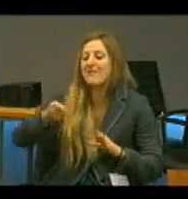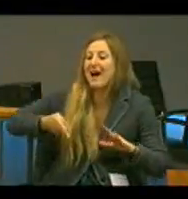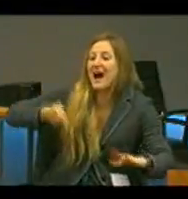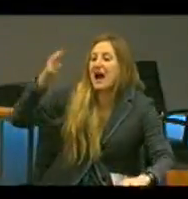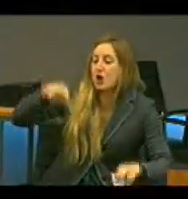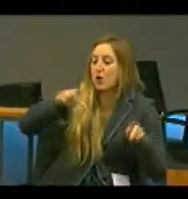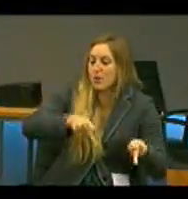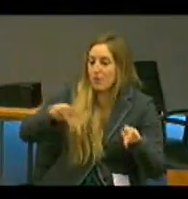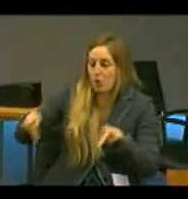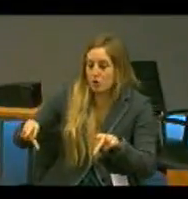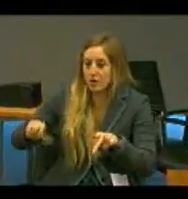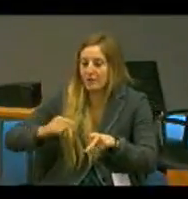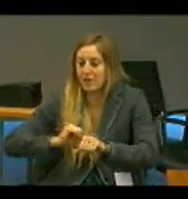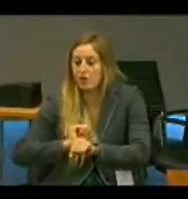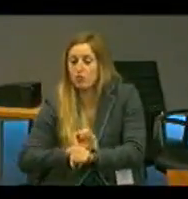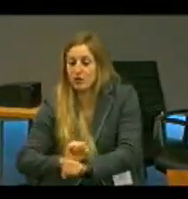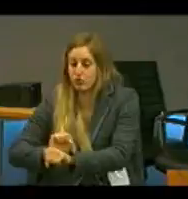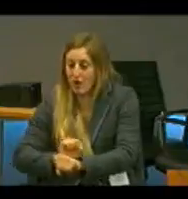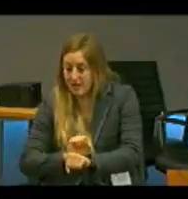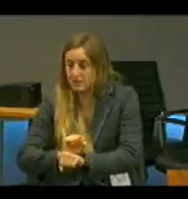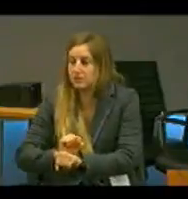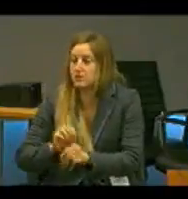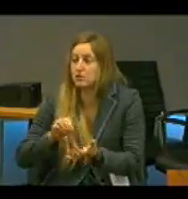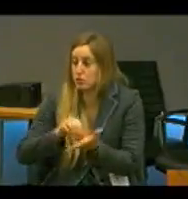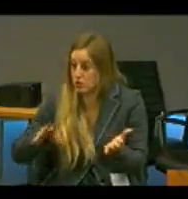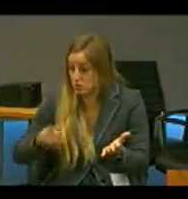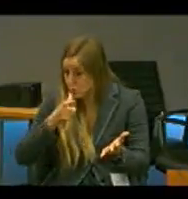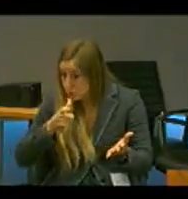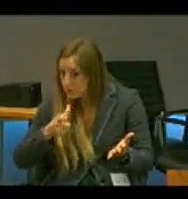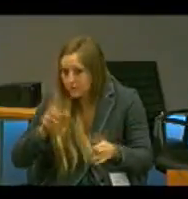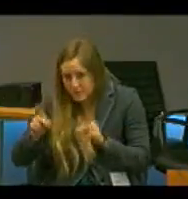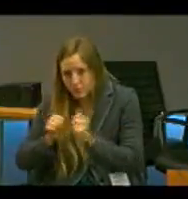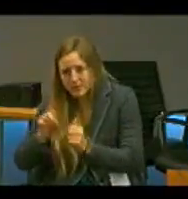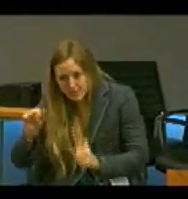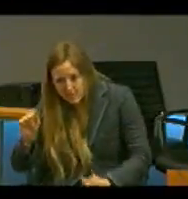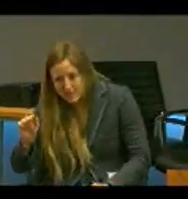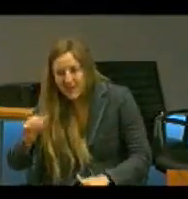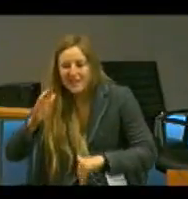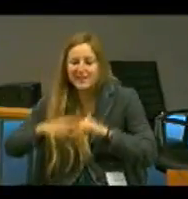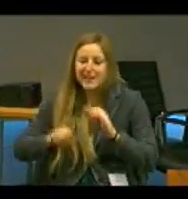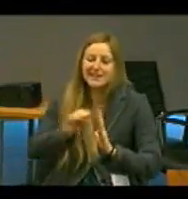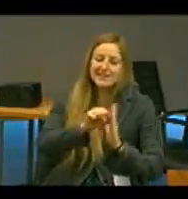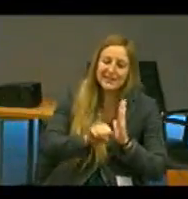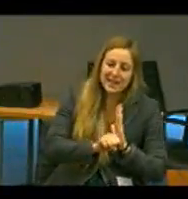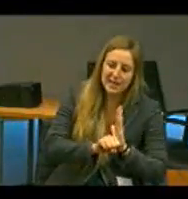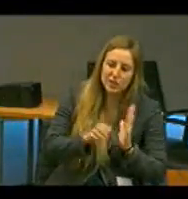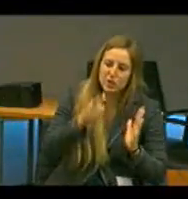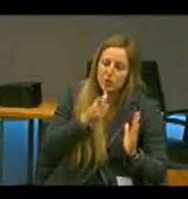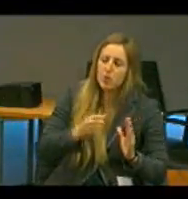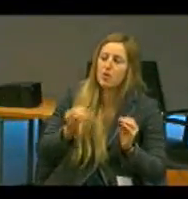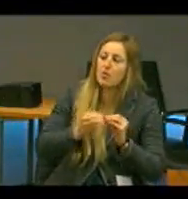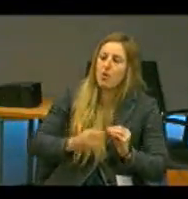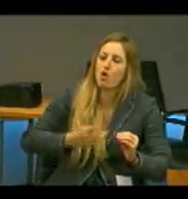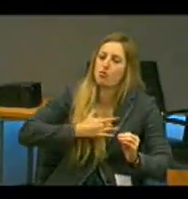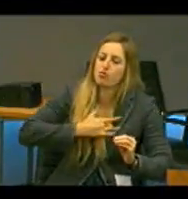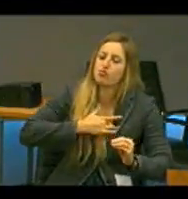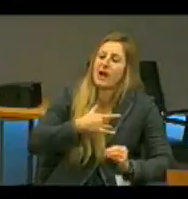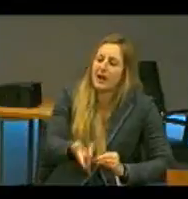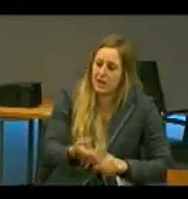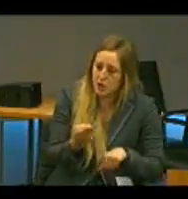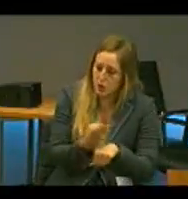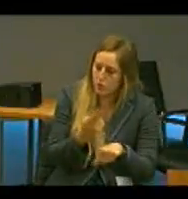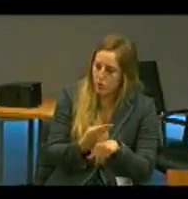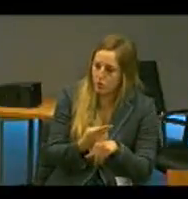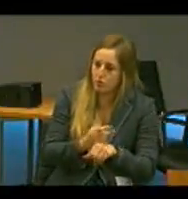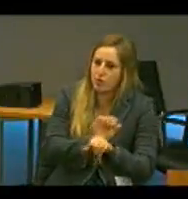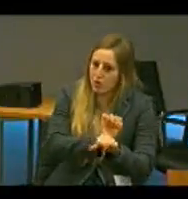restrained students being students with disabilities than states that more regularly use